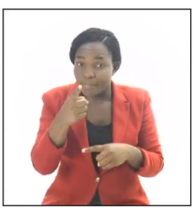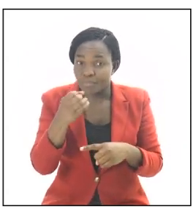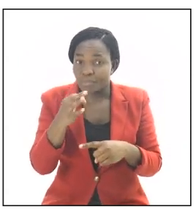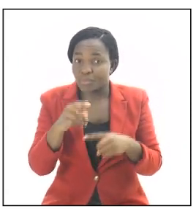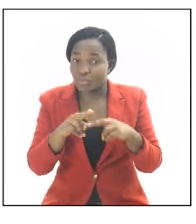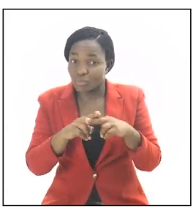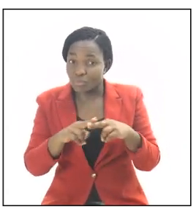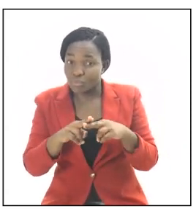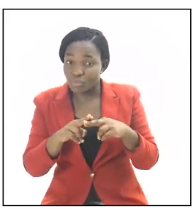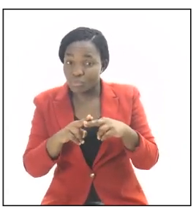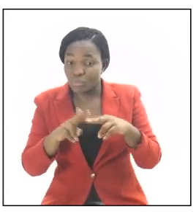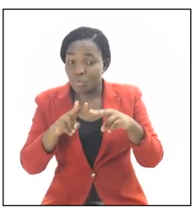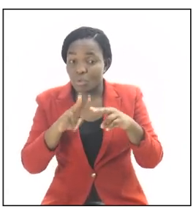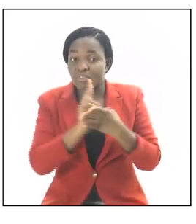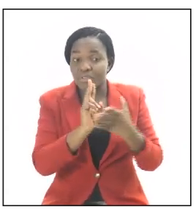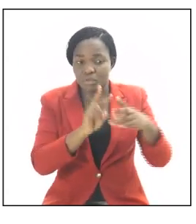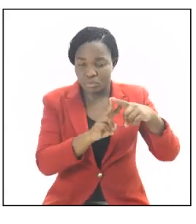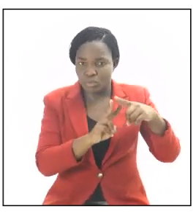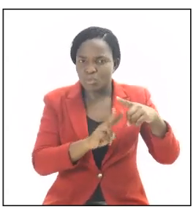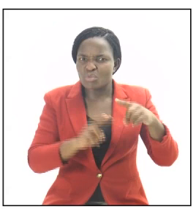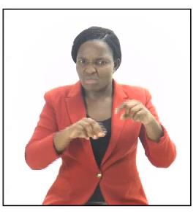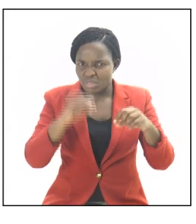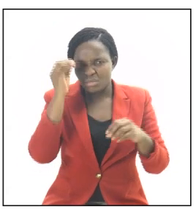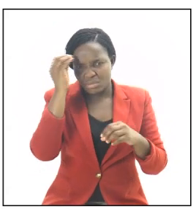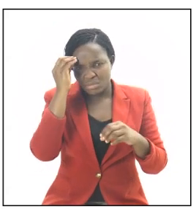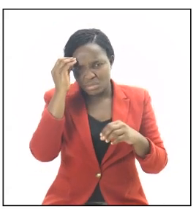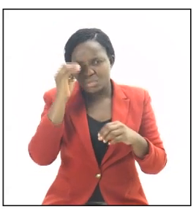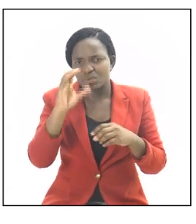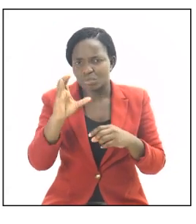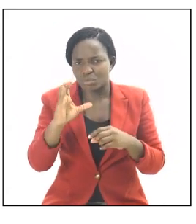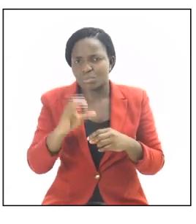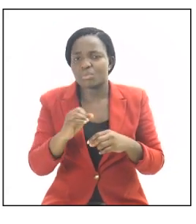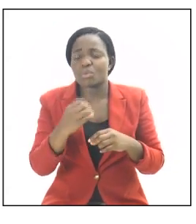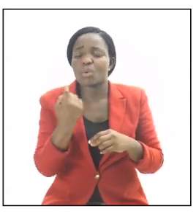pi value, we can find the circumference